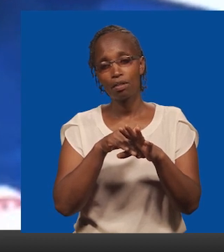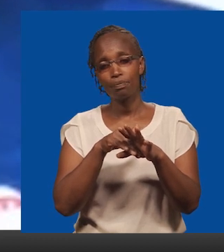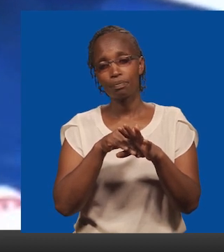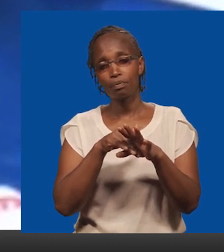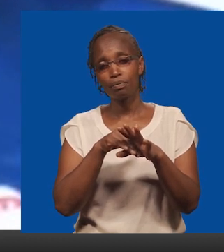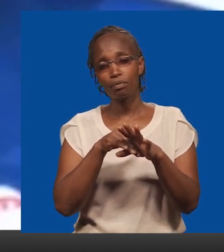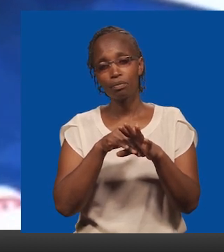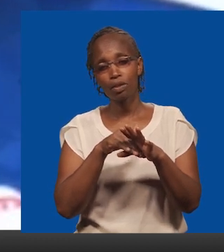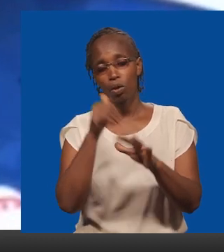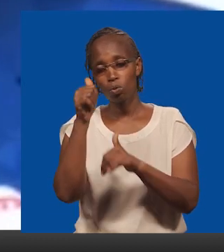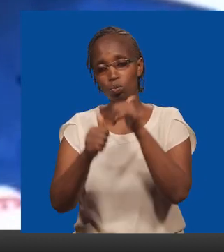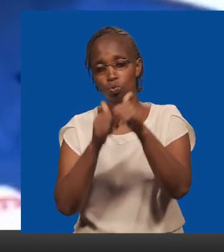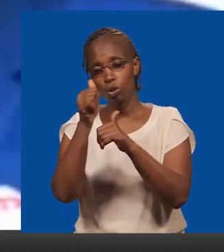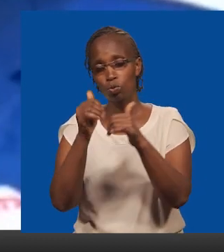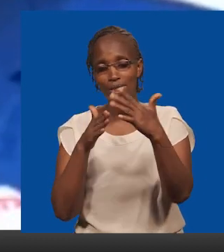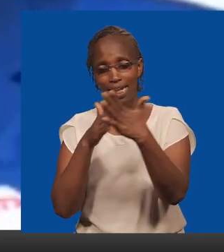results